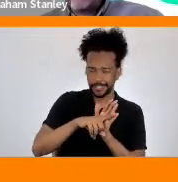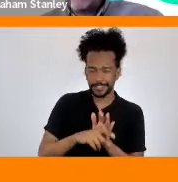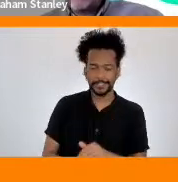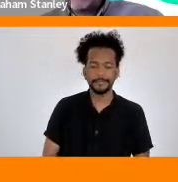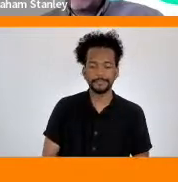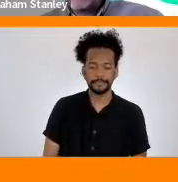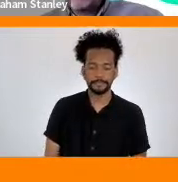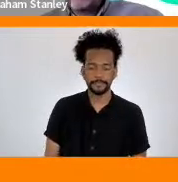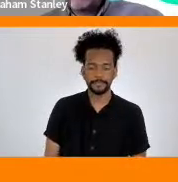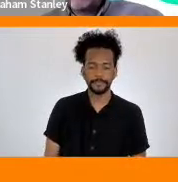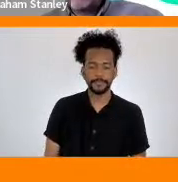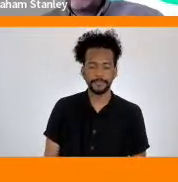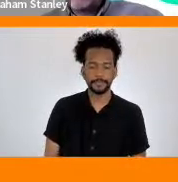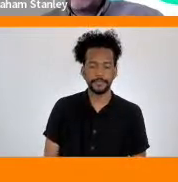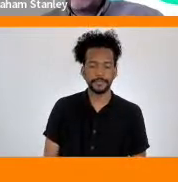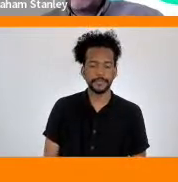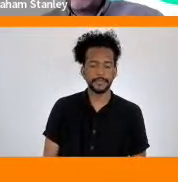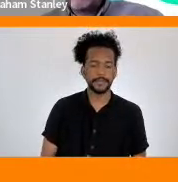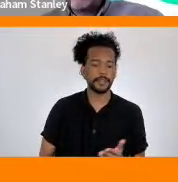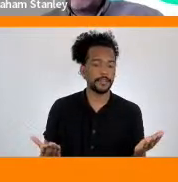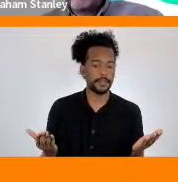to it first.